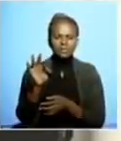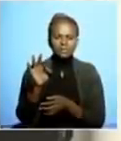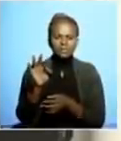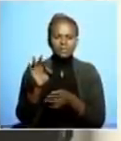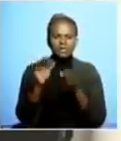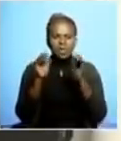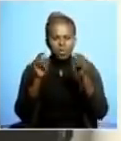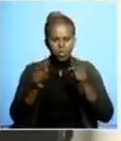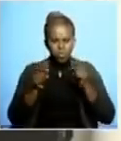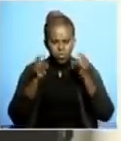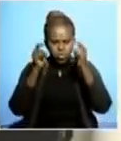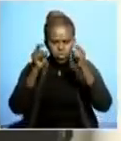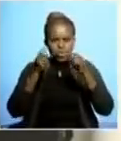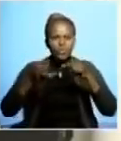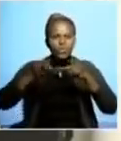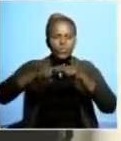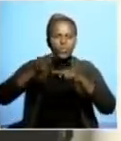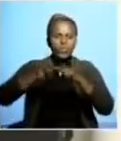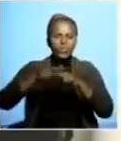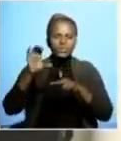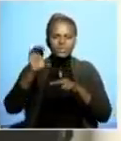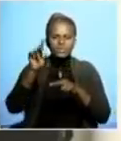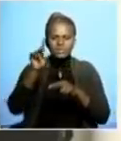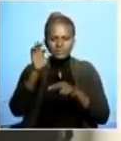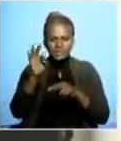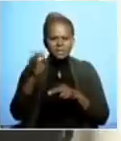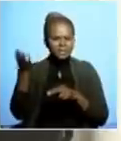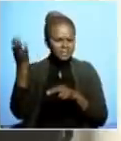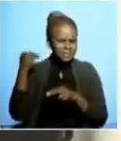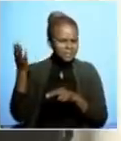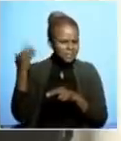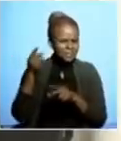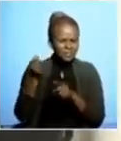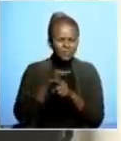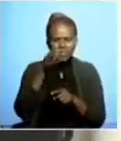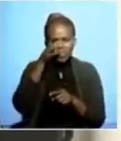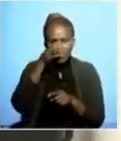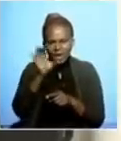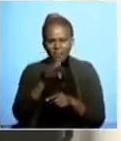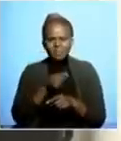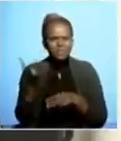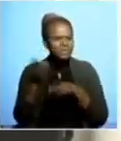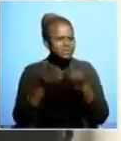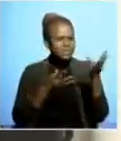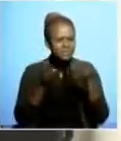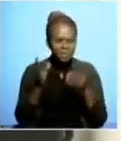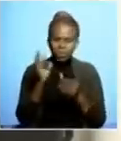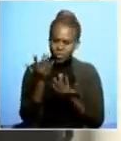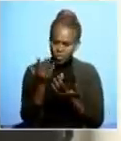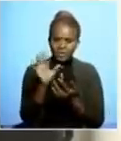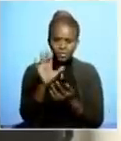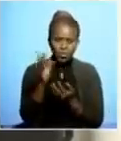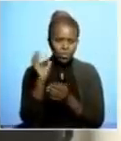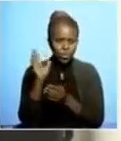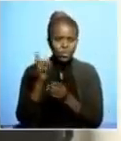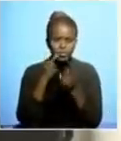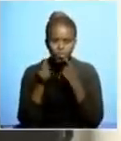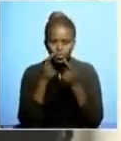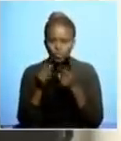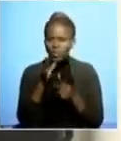Enhanced CDF, which we have grabbed away from corrupt expenditure. I'll come to that, Madam